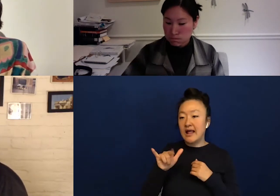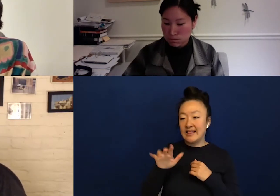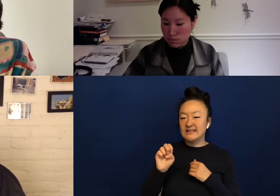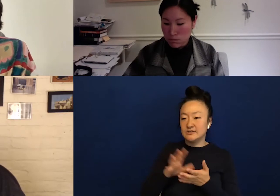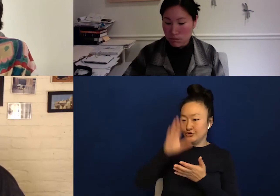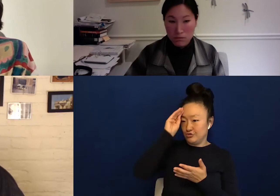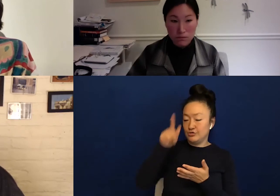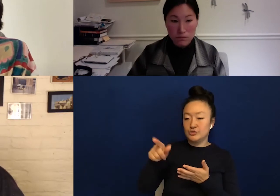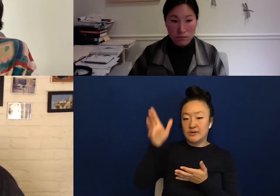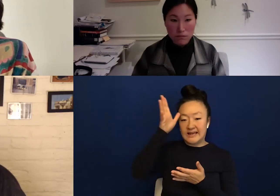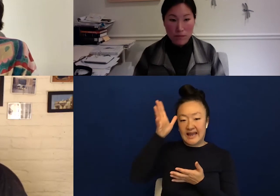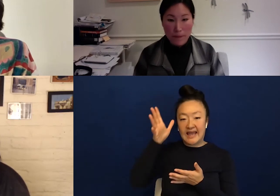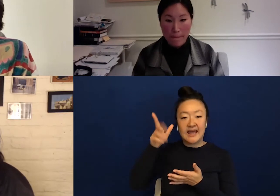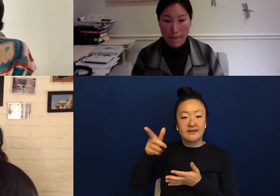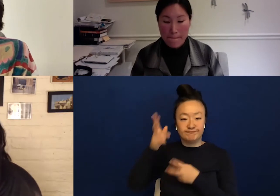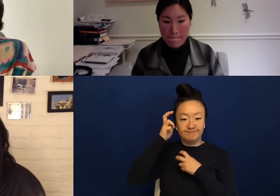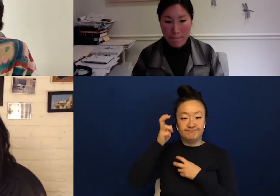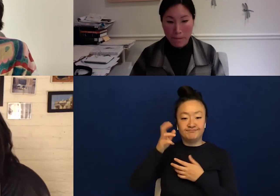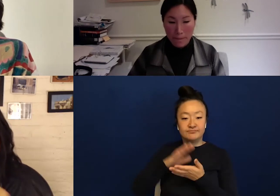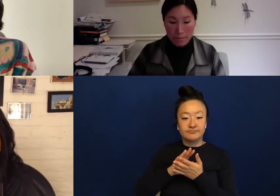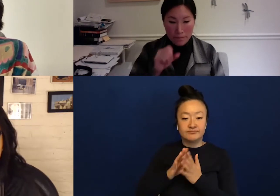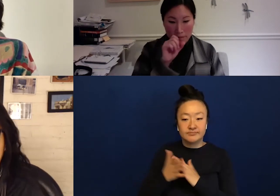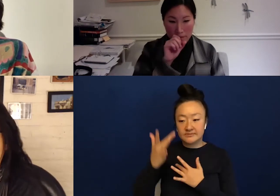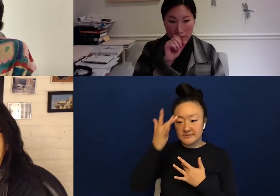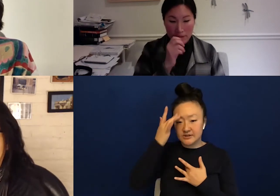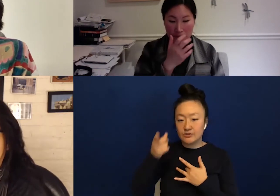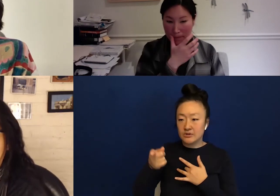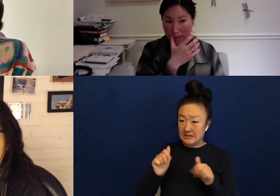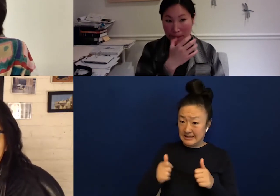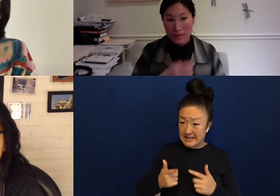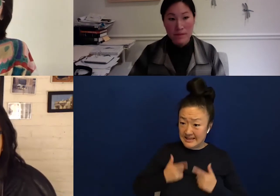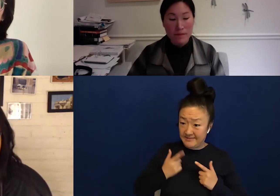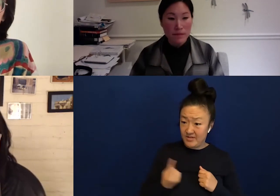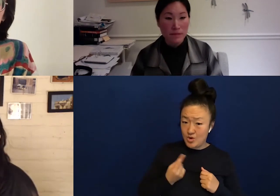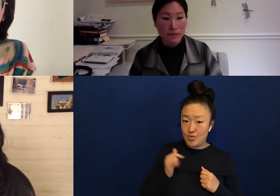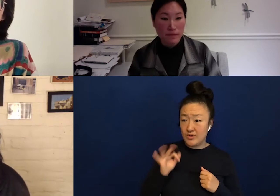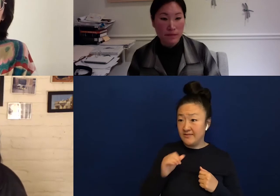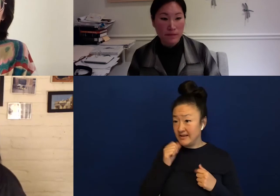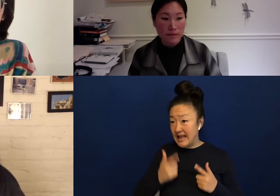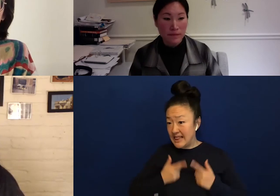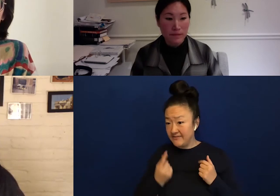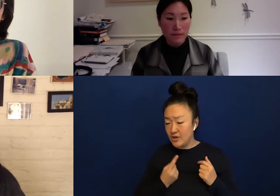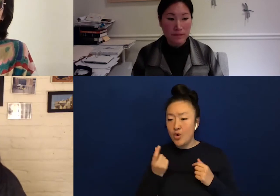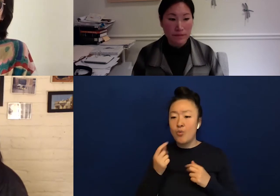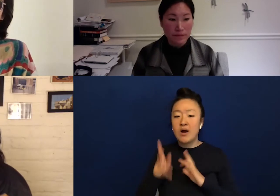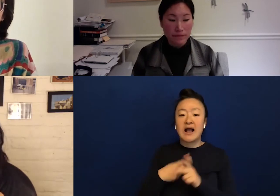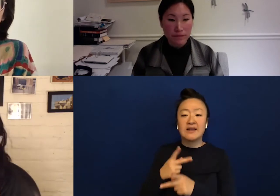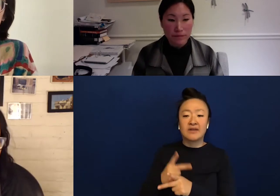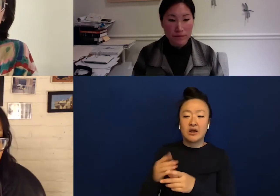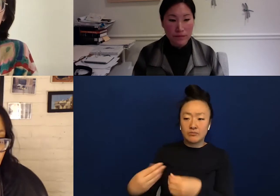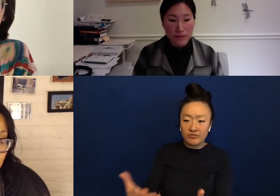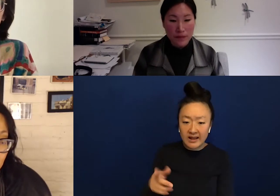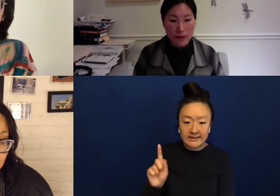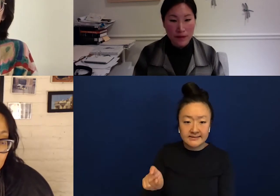becomes unwell. Is like, oh, can he live alone? If he doesn't live alone, what kind of care does he need? What kind of